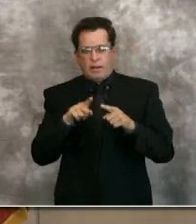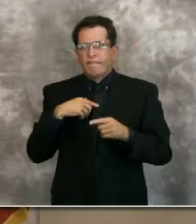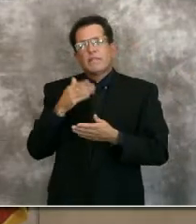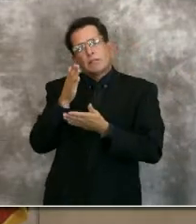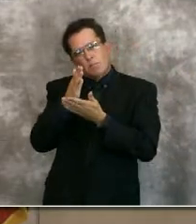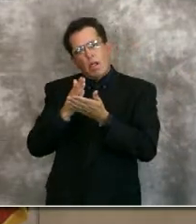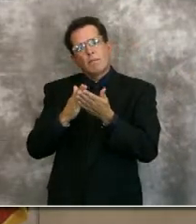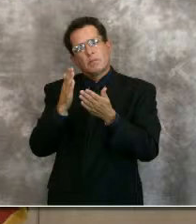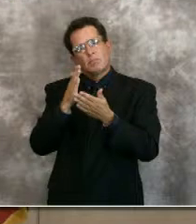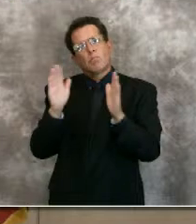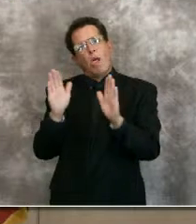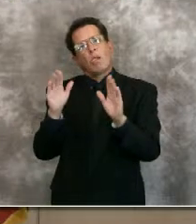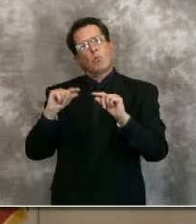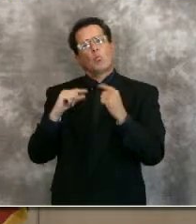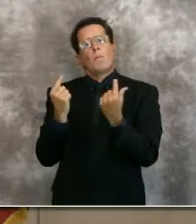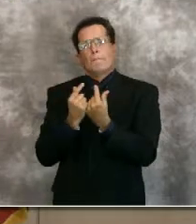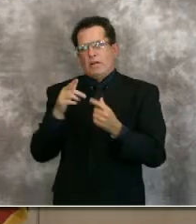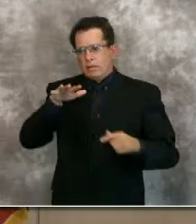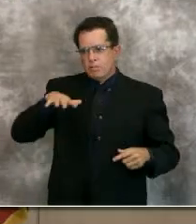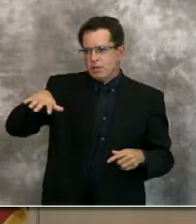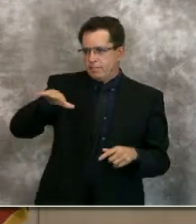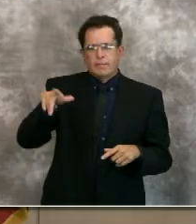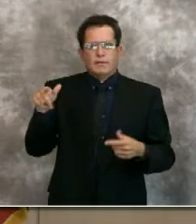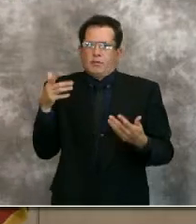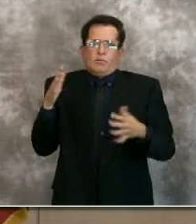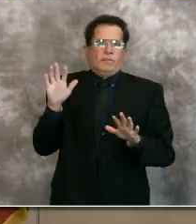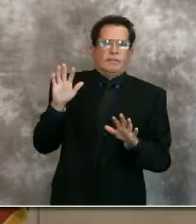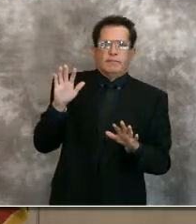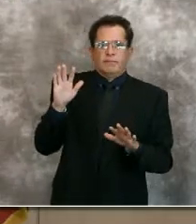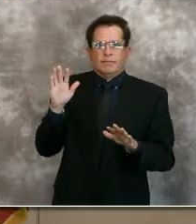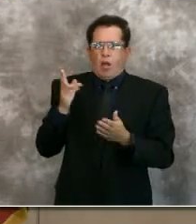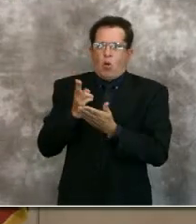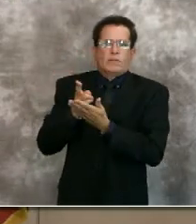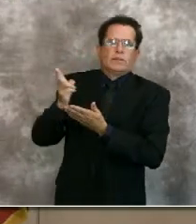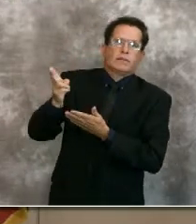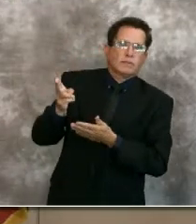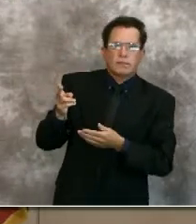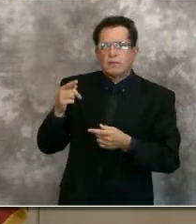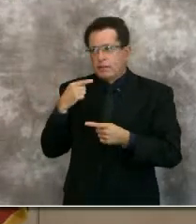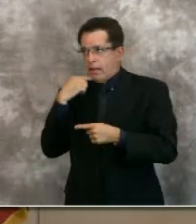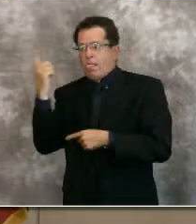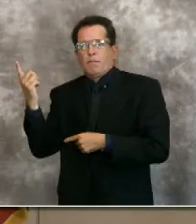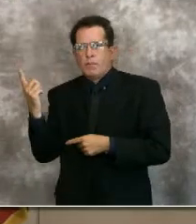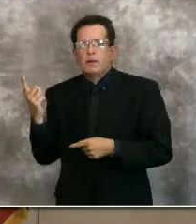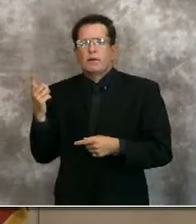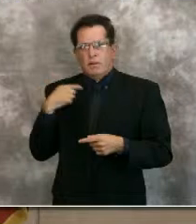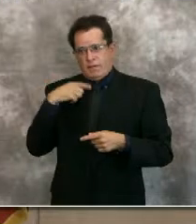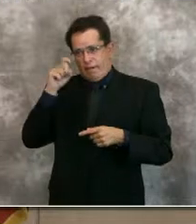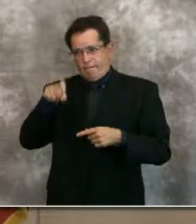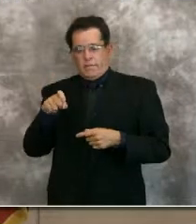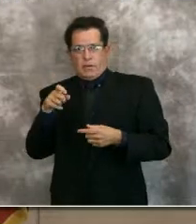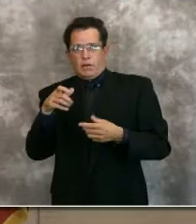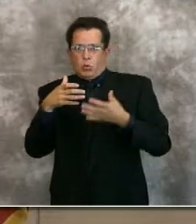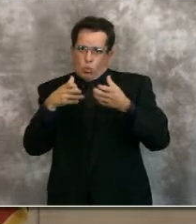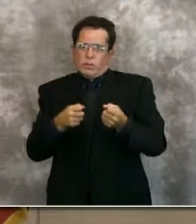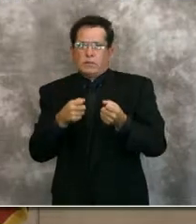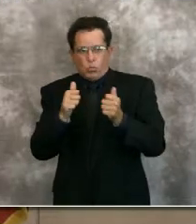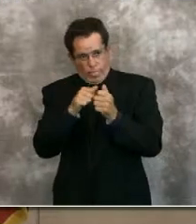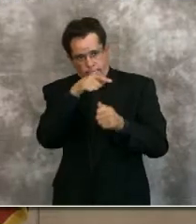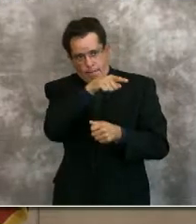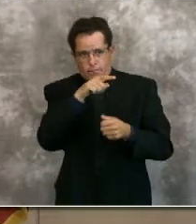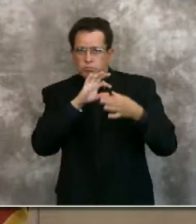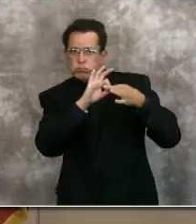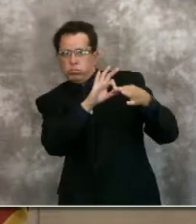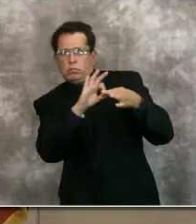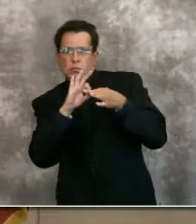of people who are reticent to give us information at first, and we need to establish trust with them, ensure them that the information